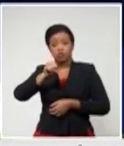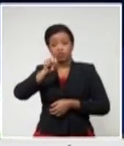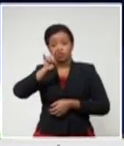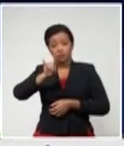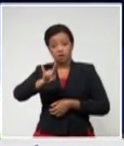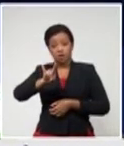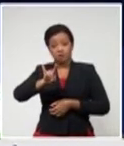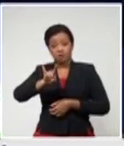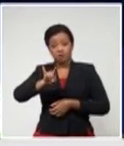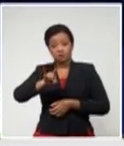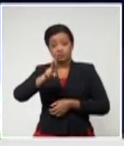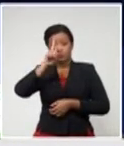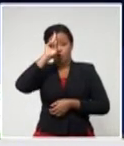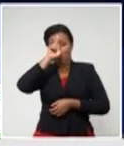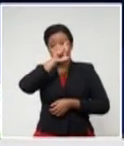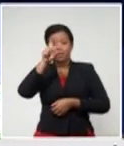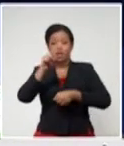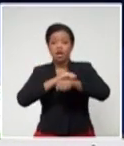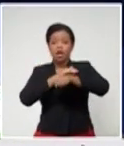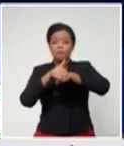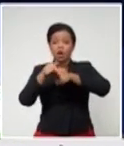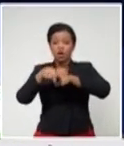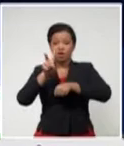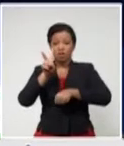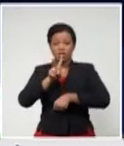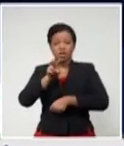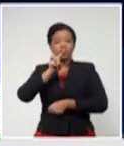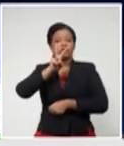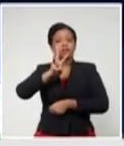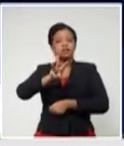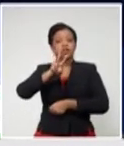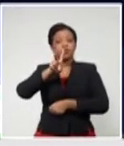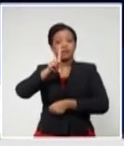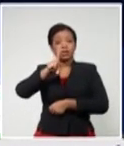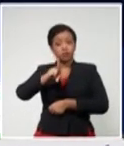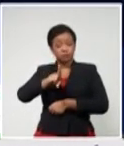321 in the Hermanos Aymajeres Hospital Laboratory,